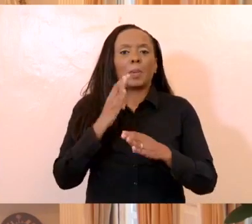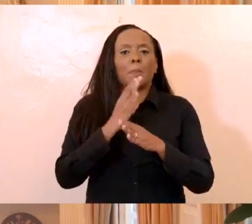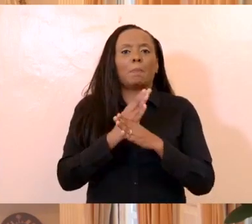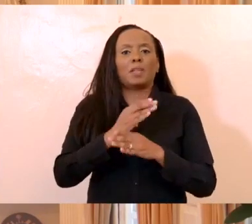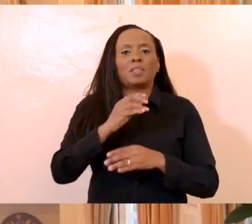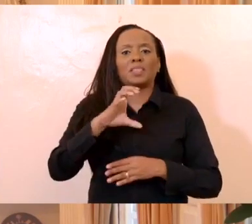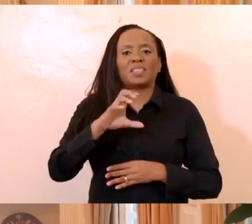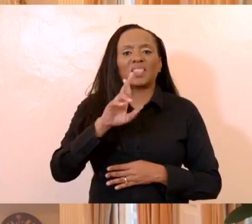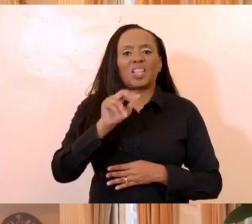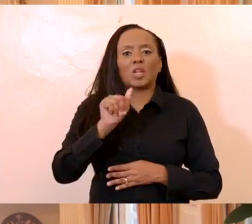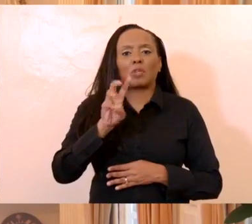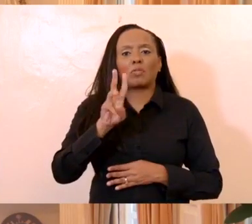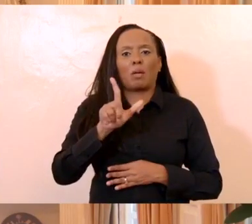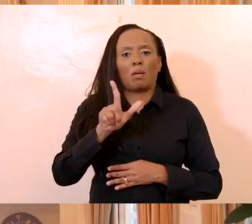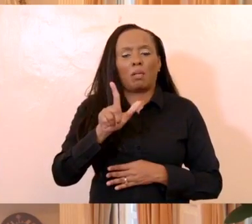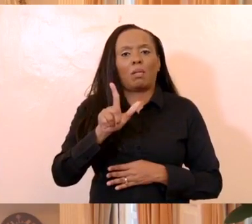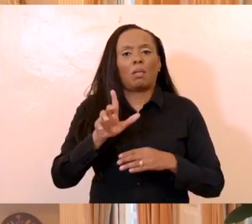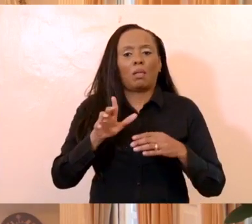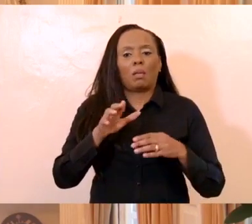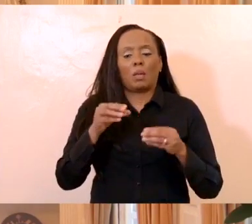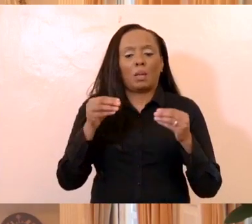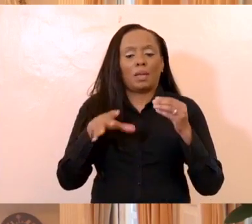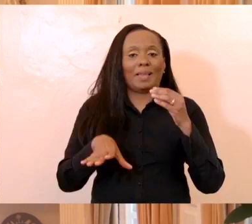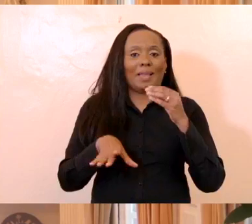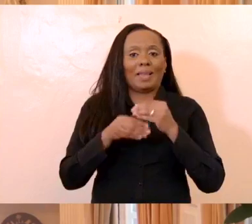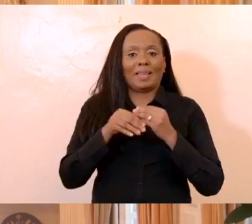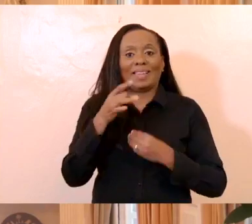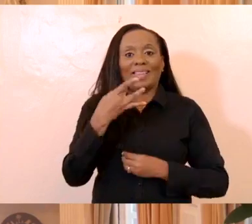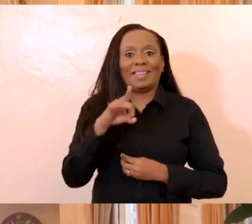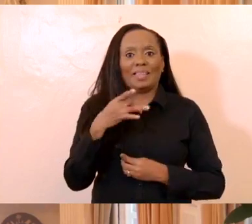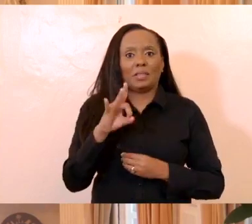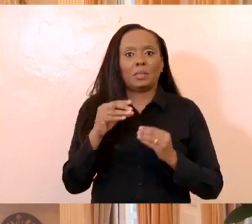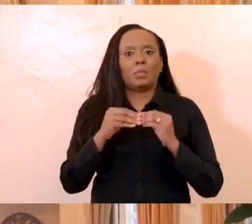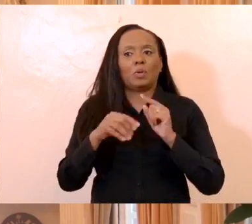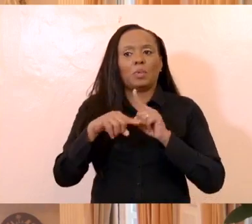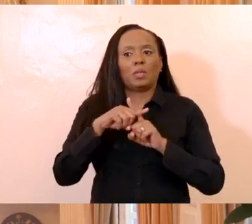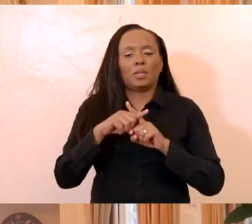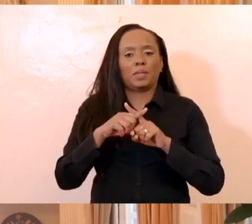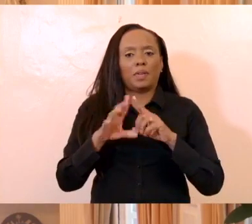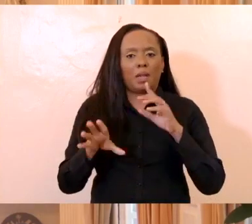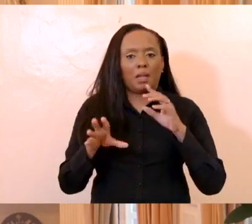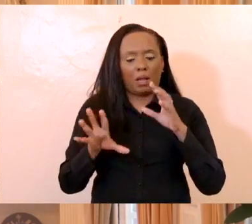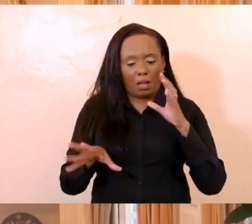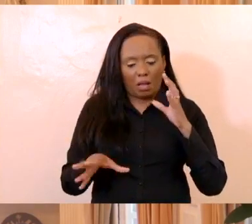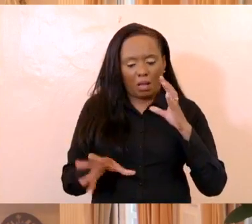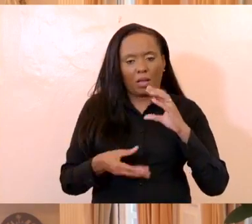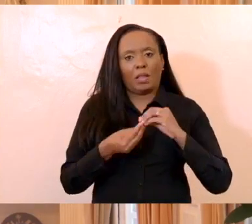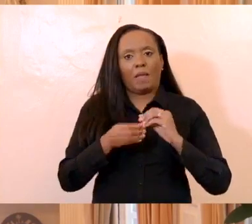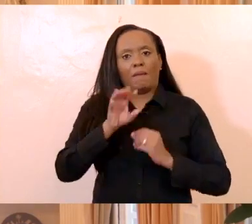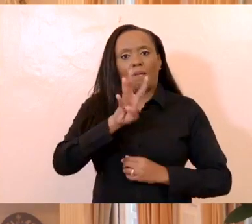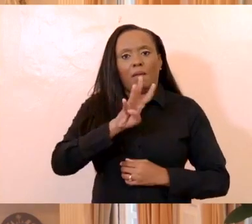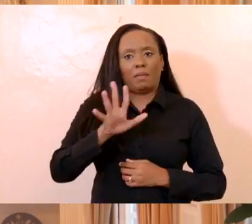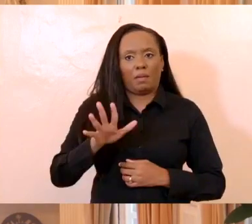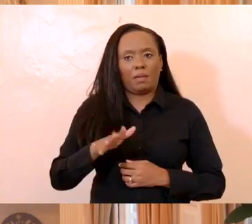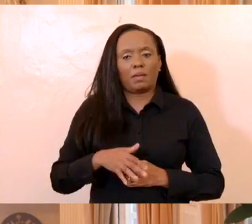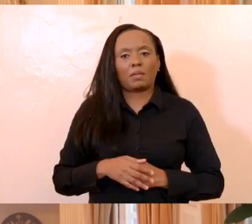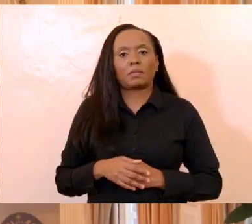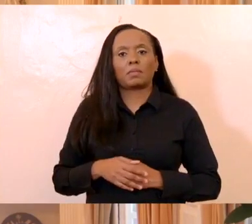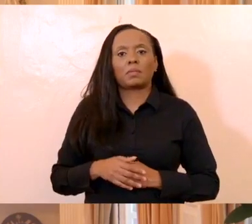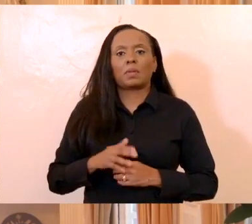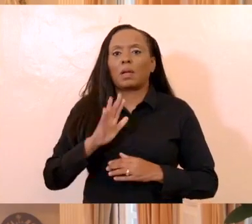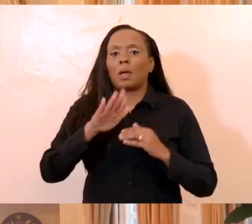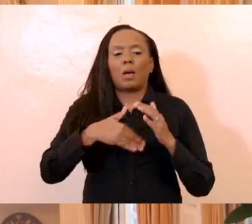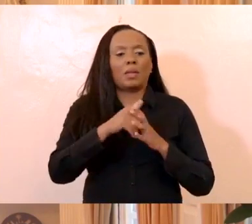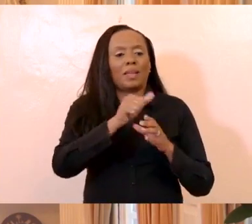additional 18 positives, bringing their numbers to 45. As I said before, all other clusters